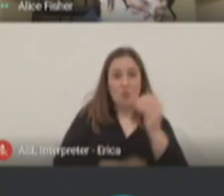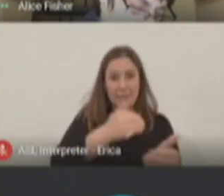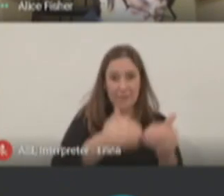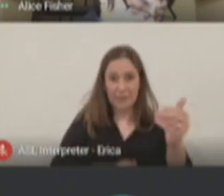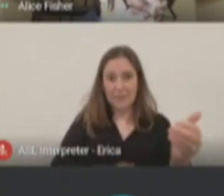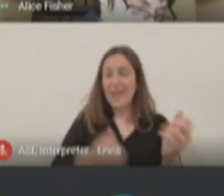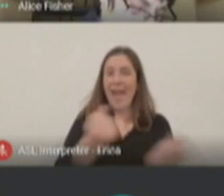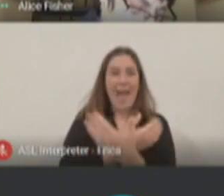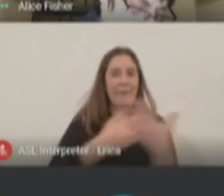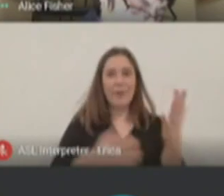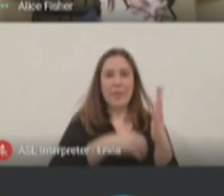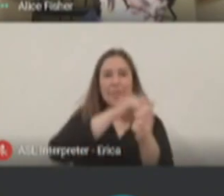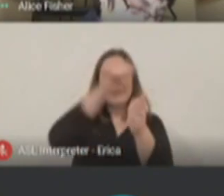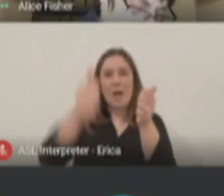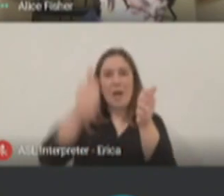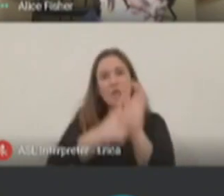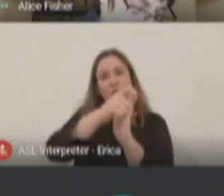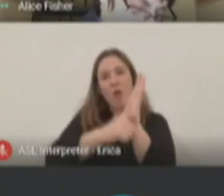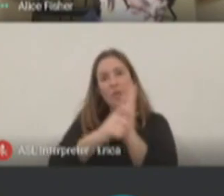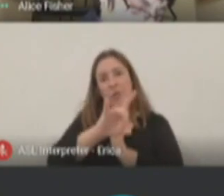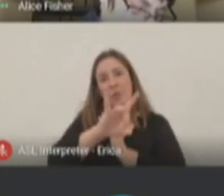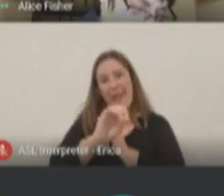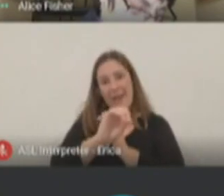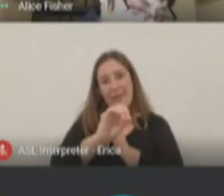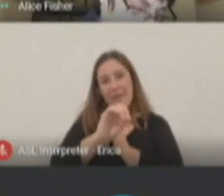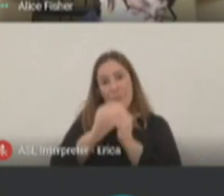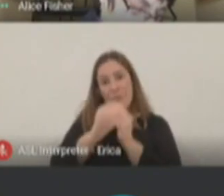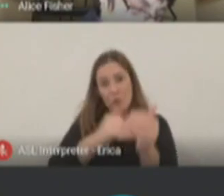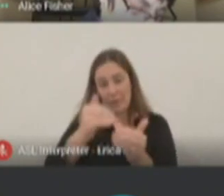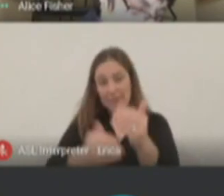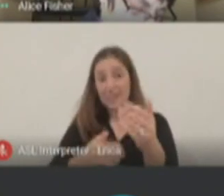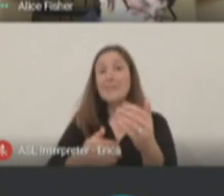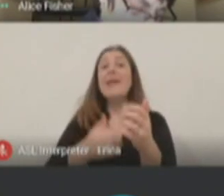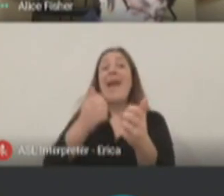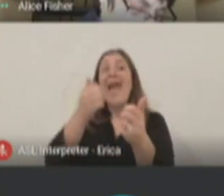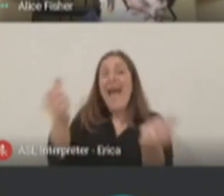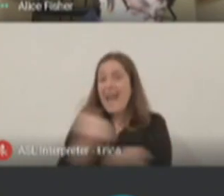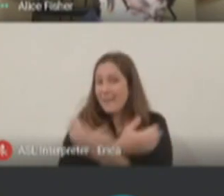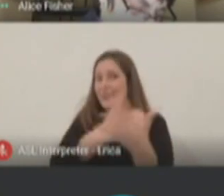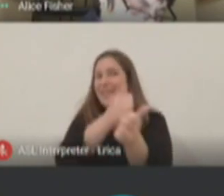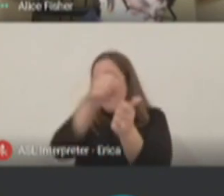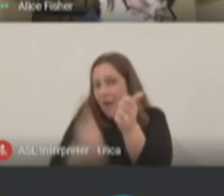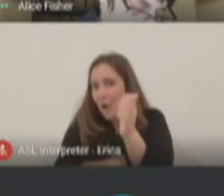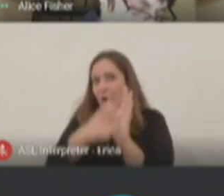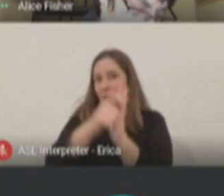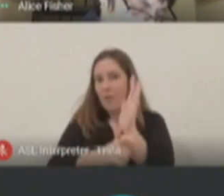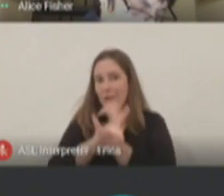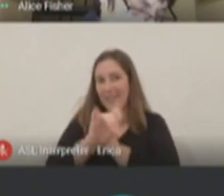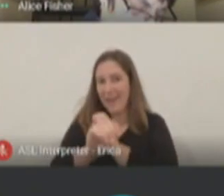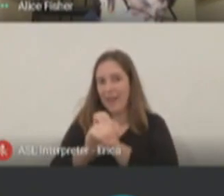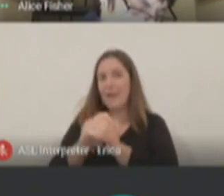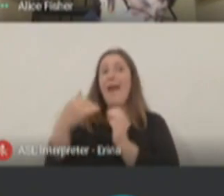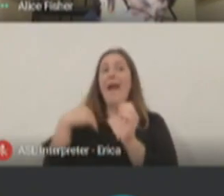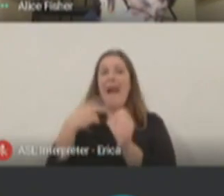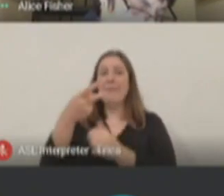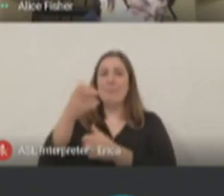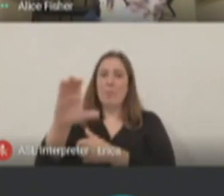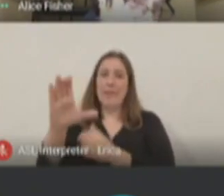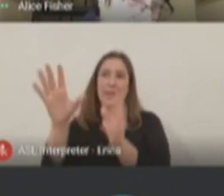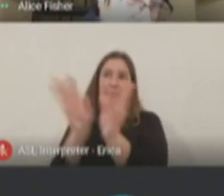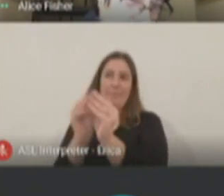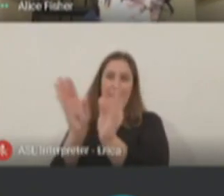that undergo Bpda review have public meetings as part of the review. So you may have seen ads in the